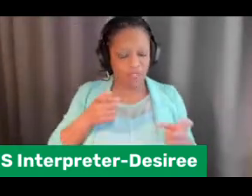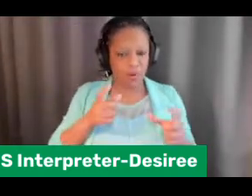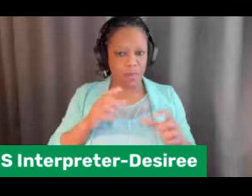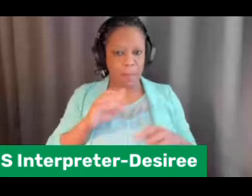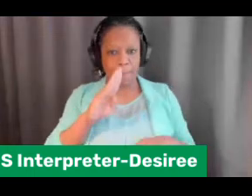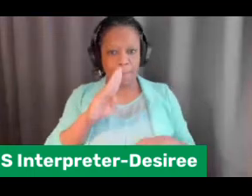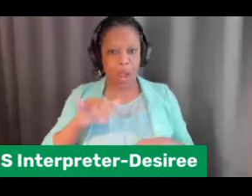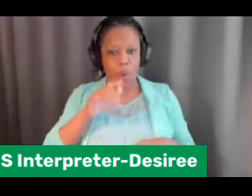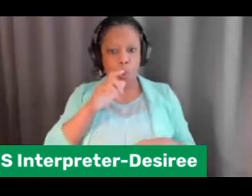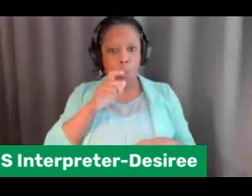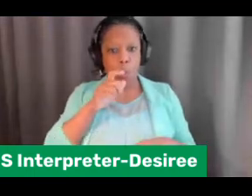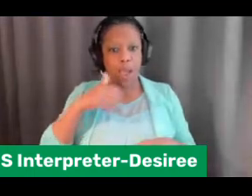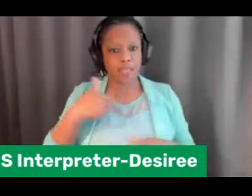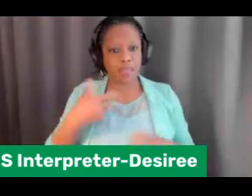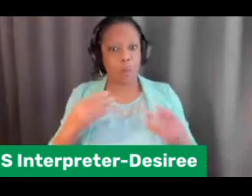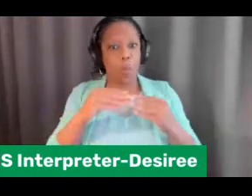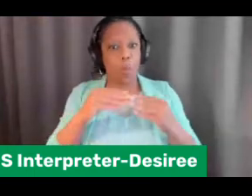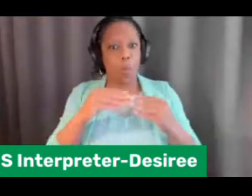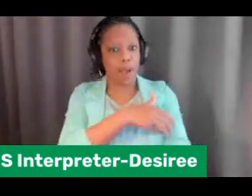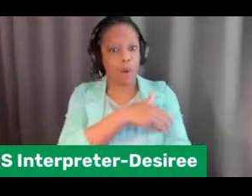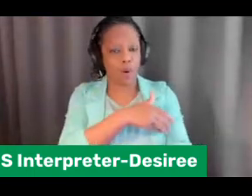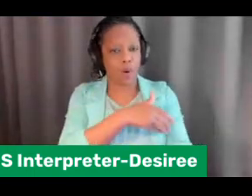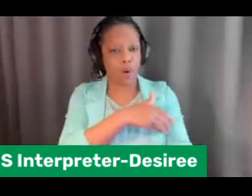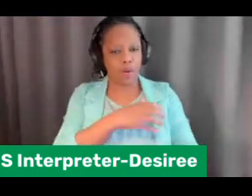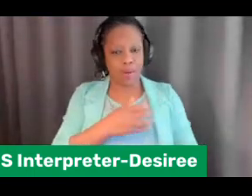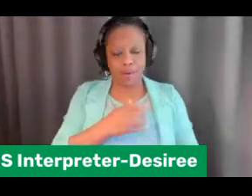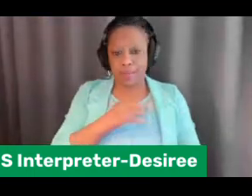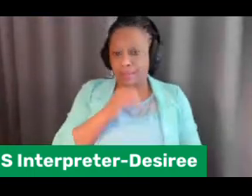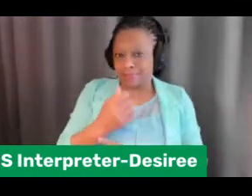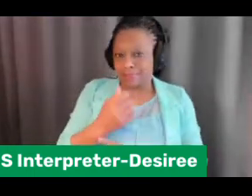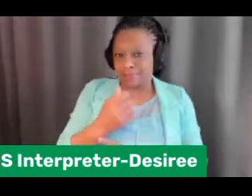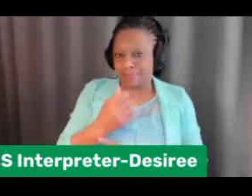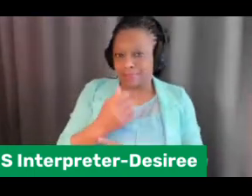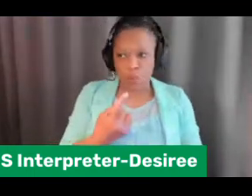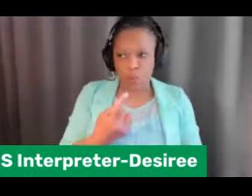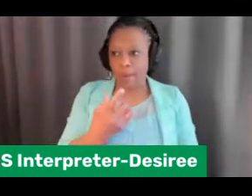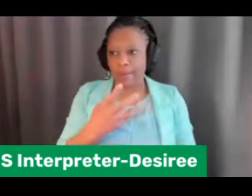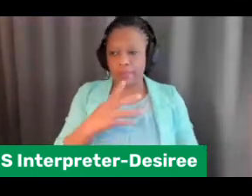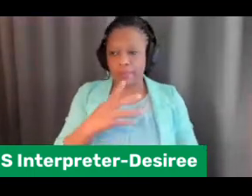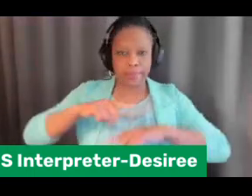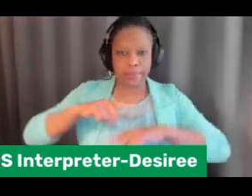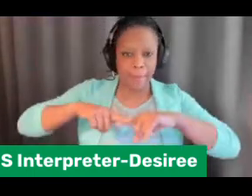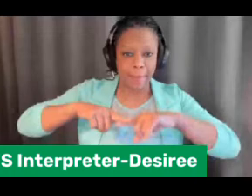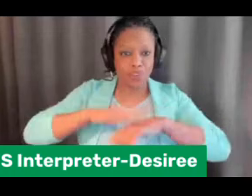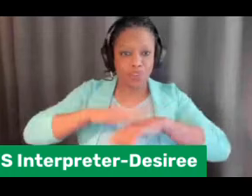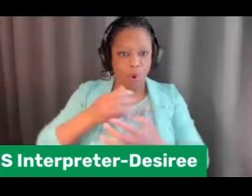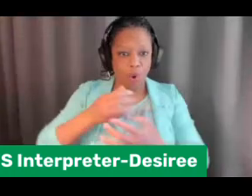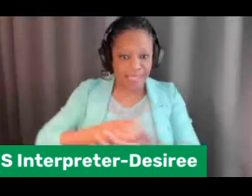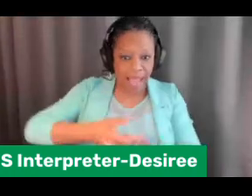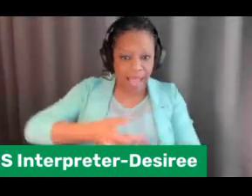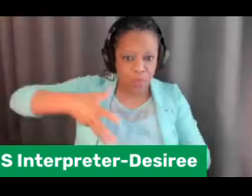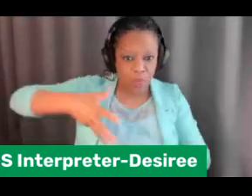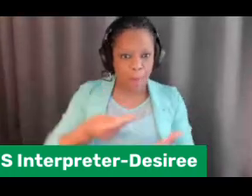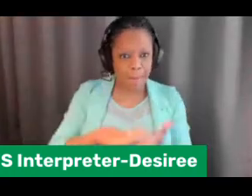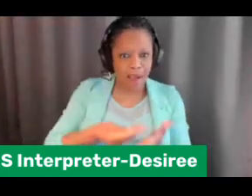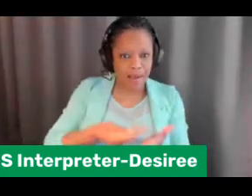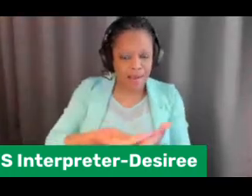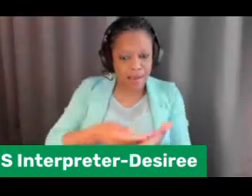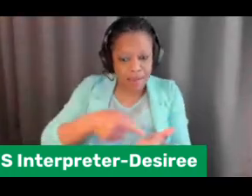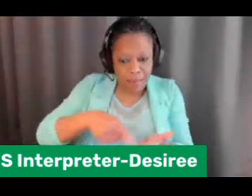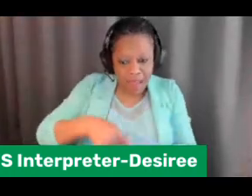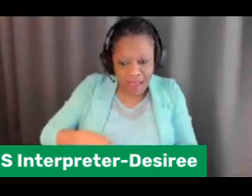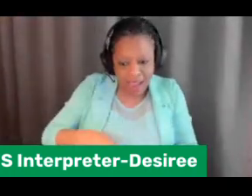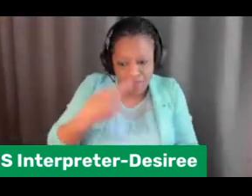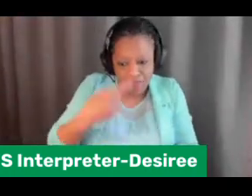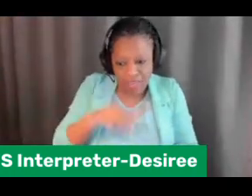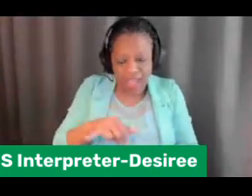individuality, not one bound in capital and buying stuff or paying for stuff, and damn sure not